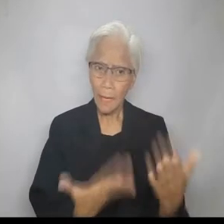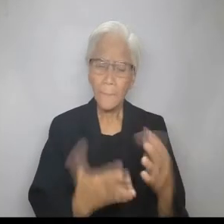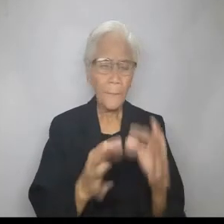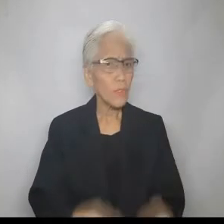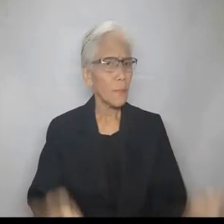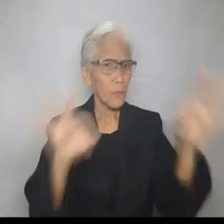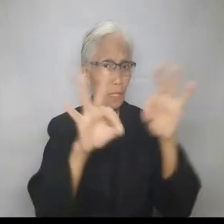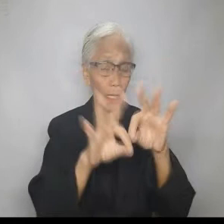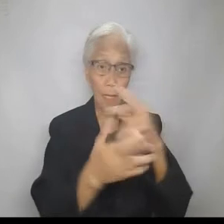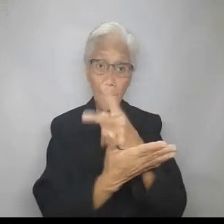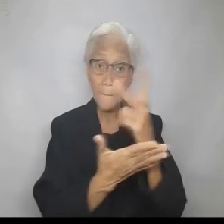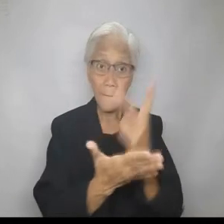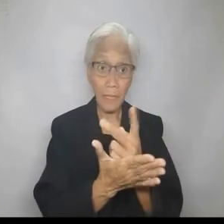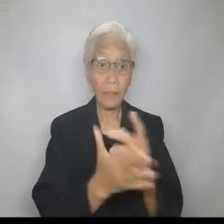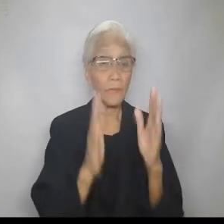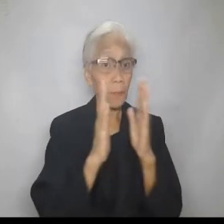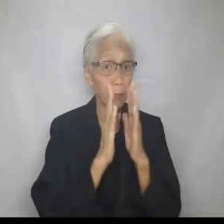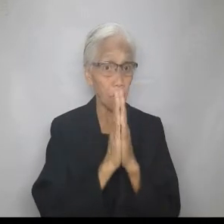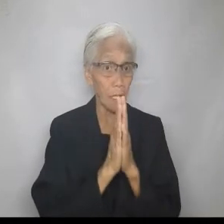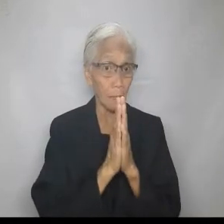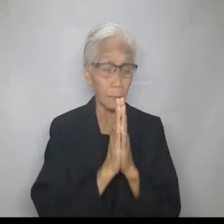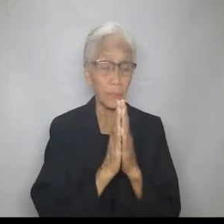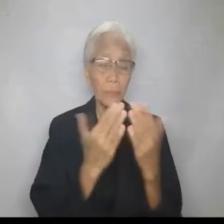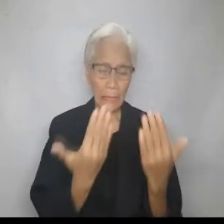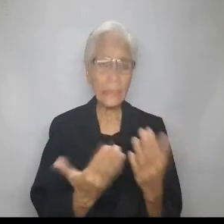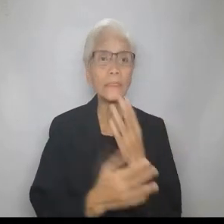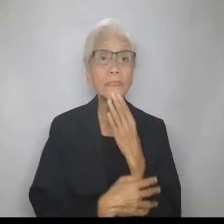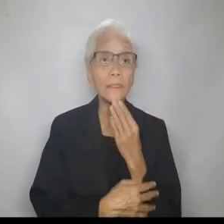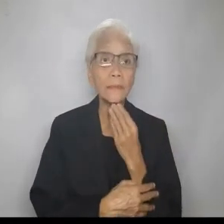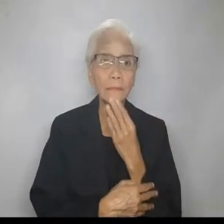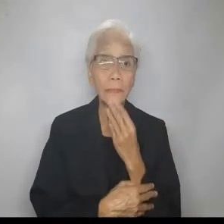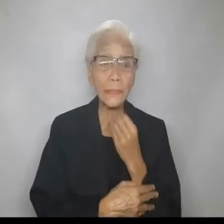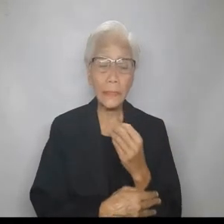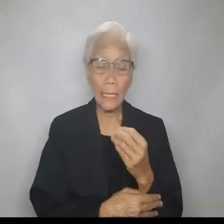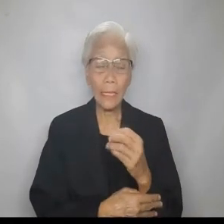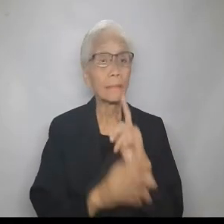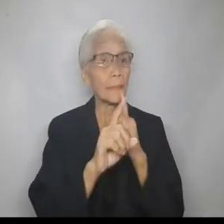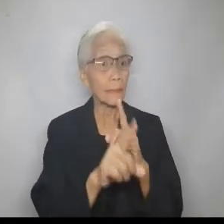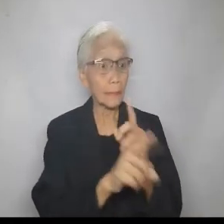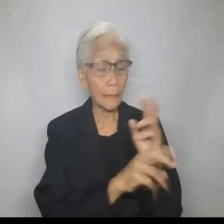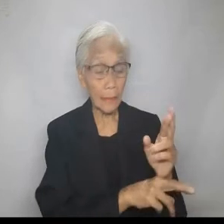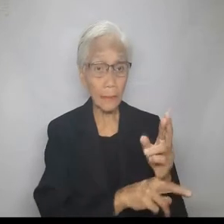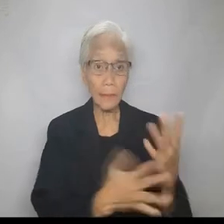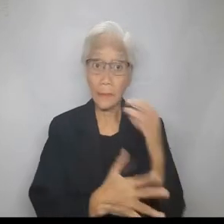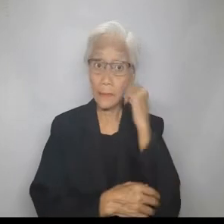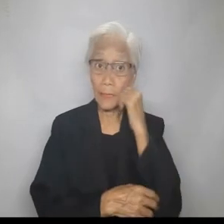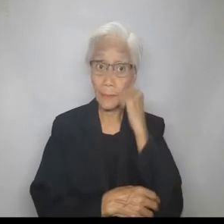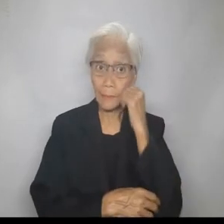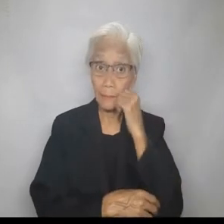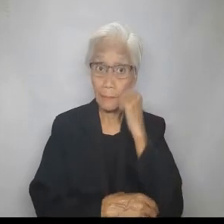the most important part of the prayer service in Judaism, and its twice daily recitation as a